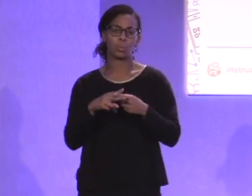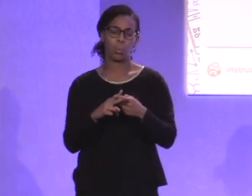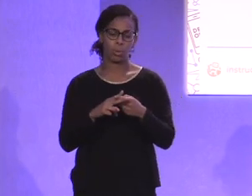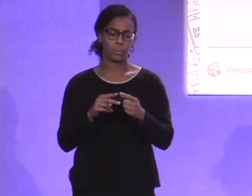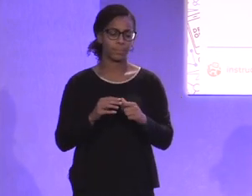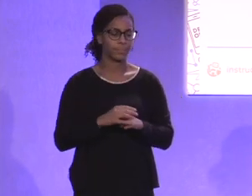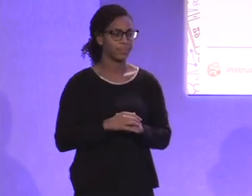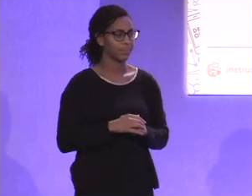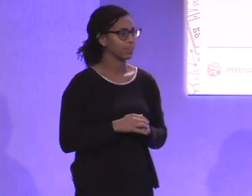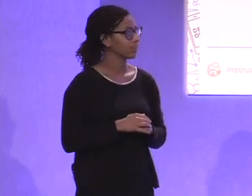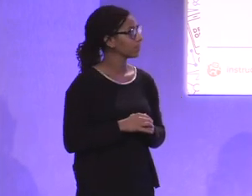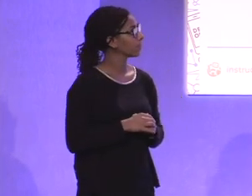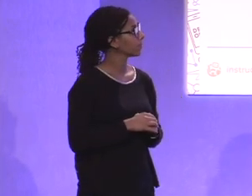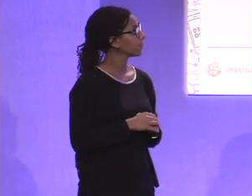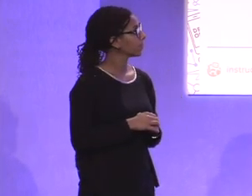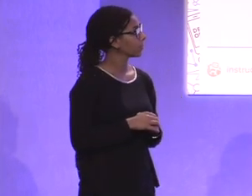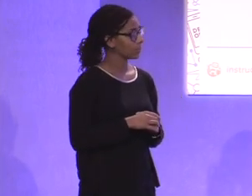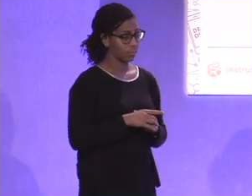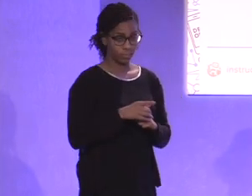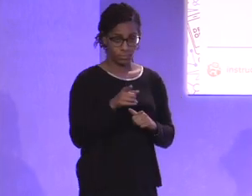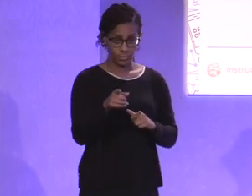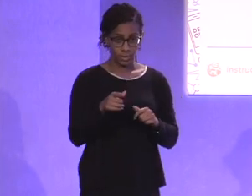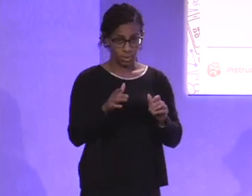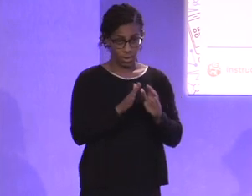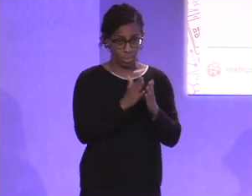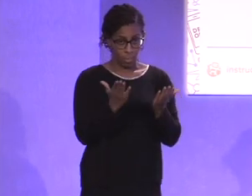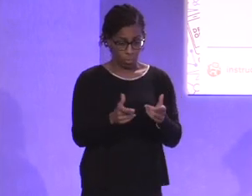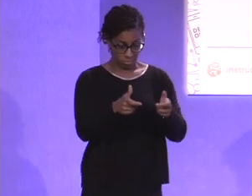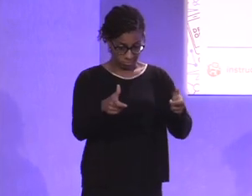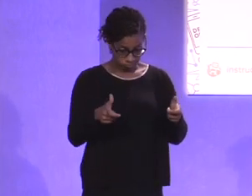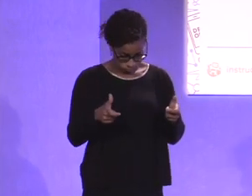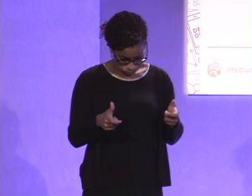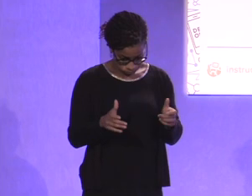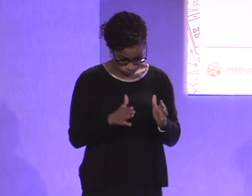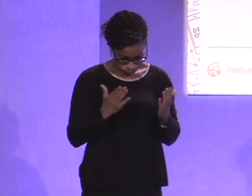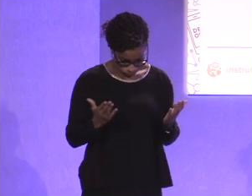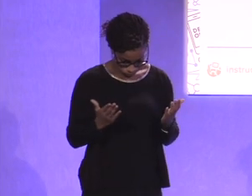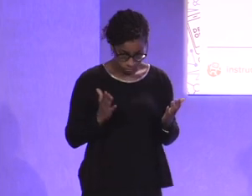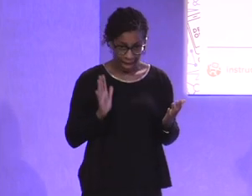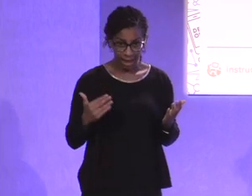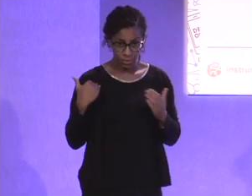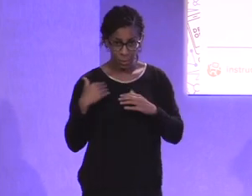You don't need to do it all. Don't let the book intimidate you. There's a lot of stuff in there.